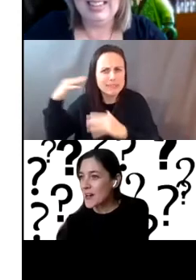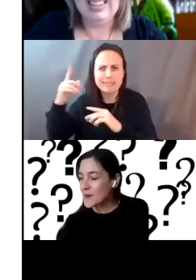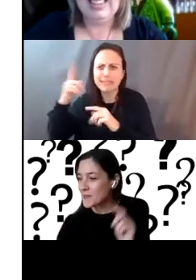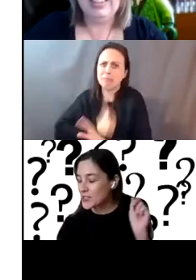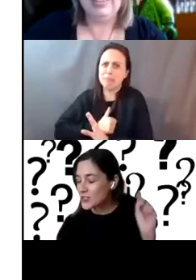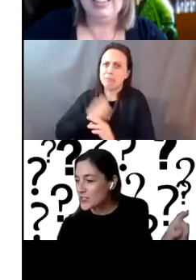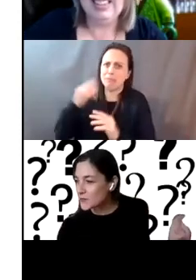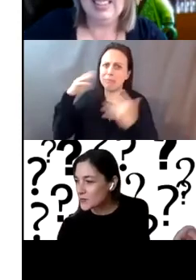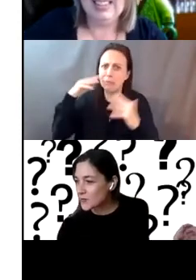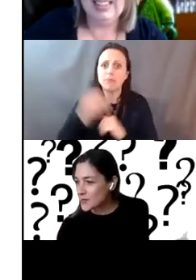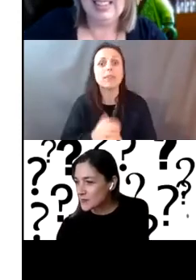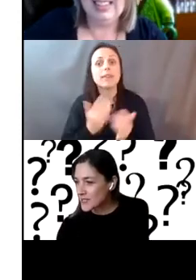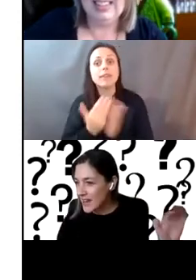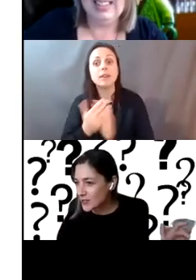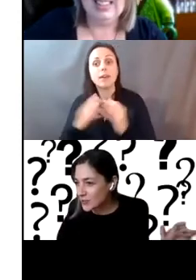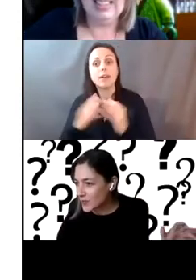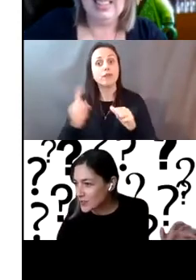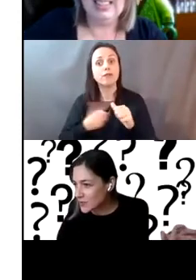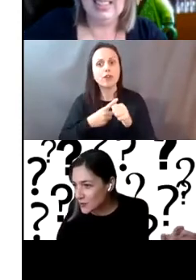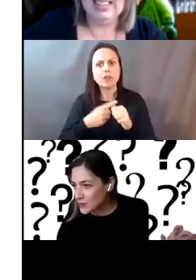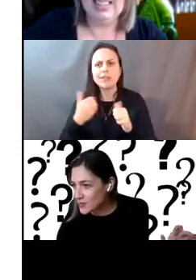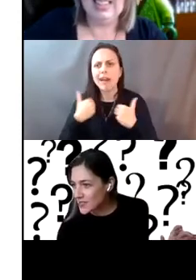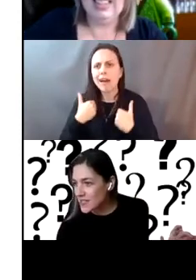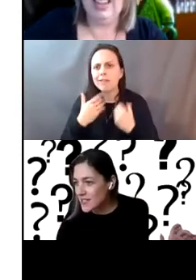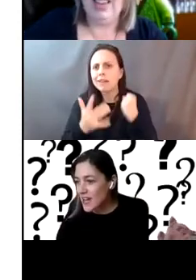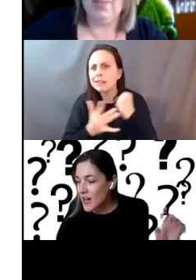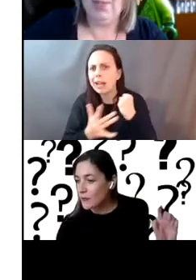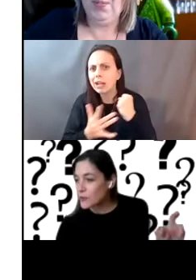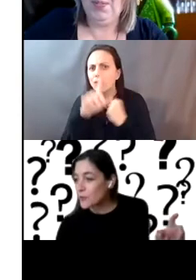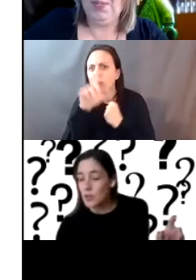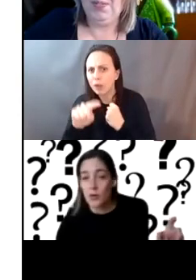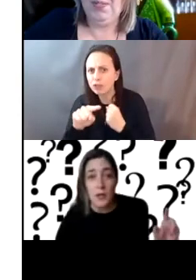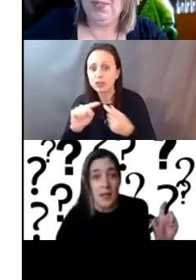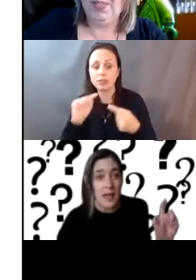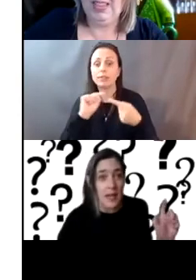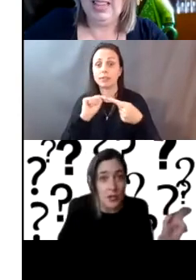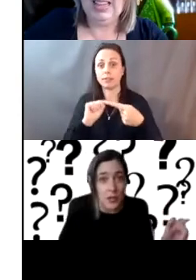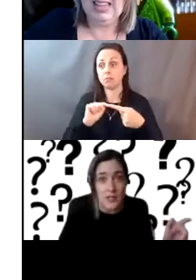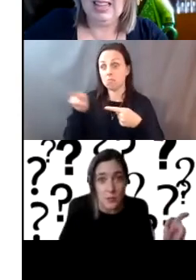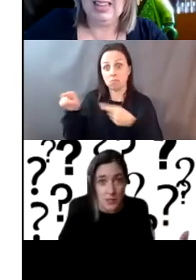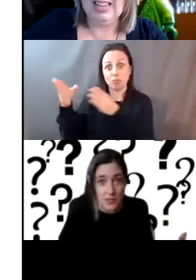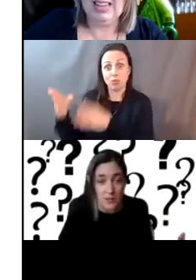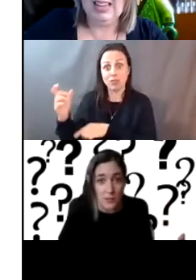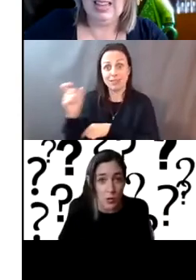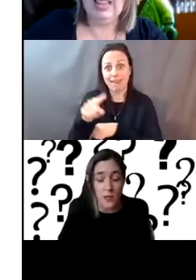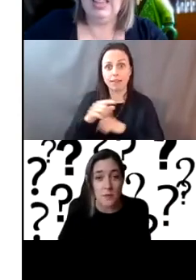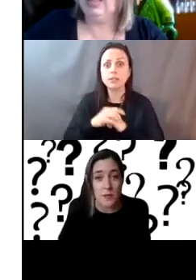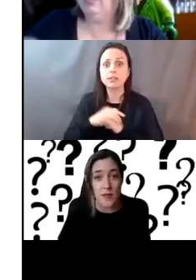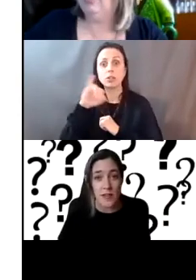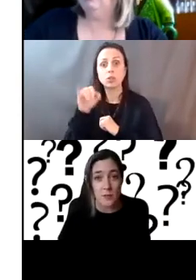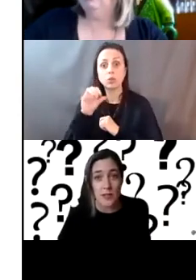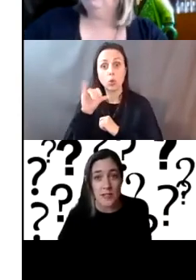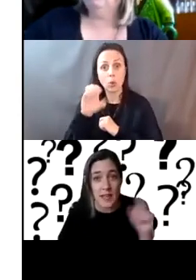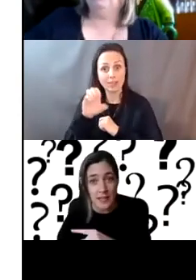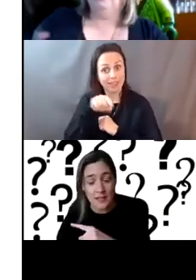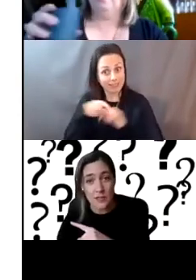some, just first of all, some tactical questions first. Okay. First of all, I want to know, Joyce, will this recording be